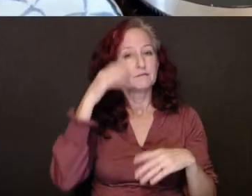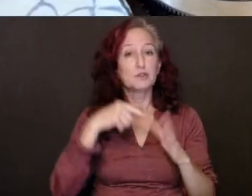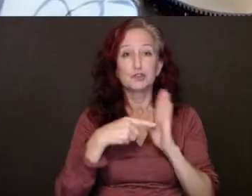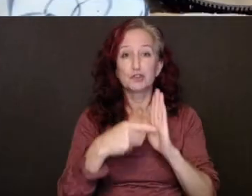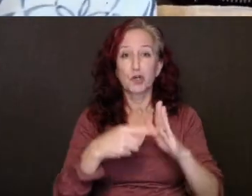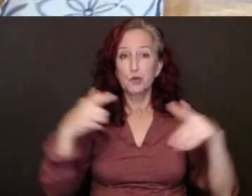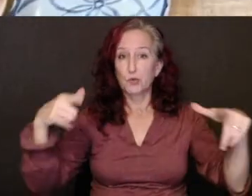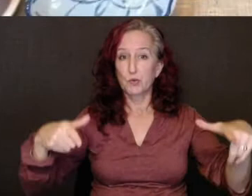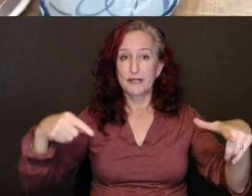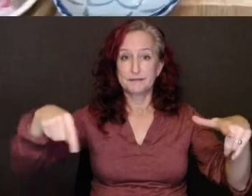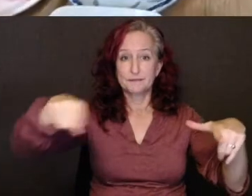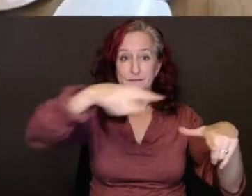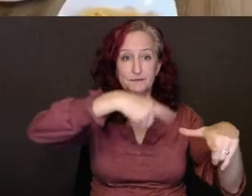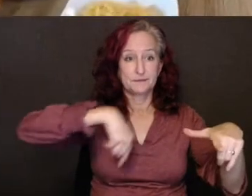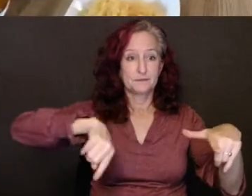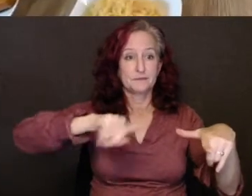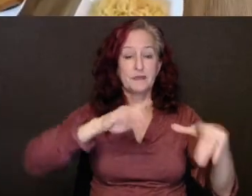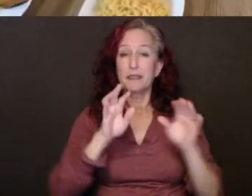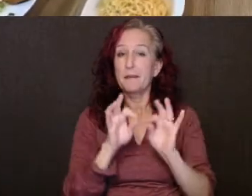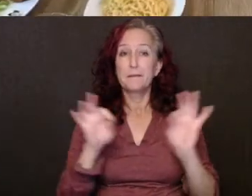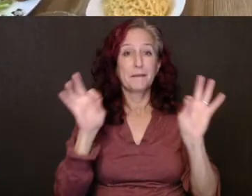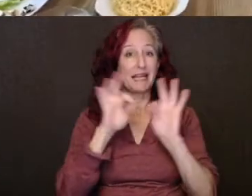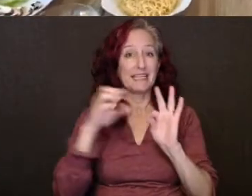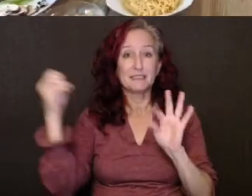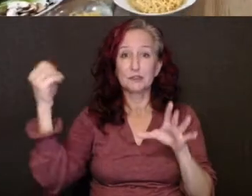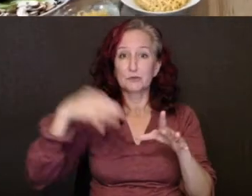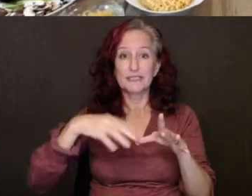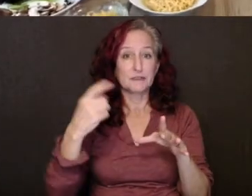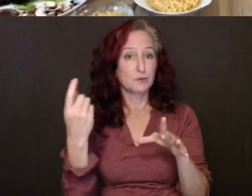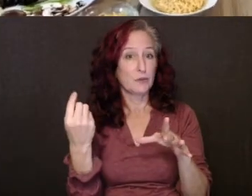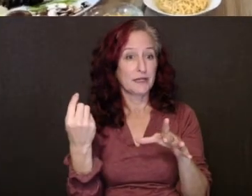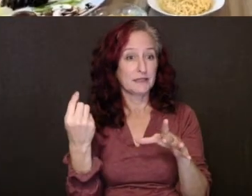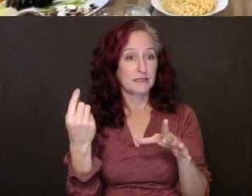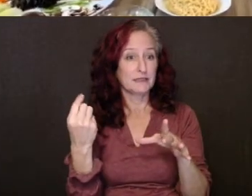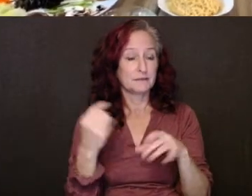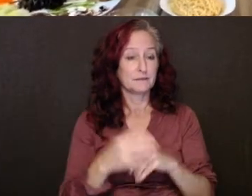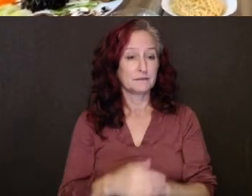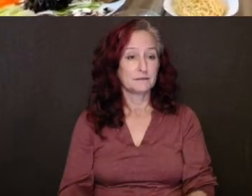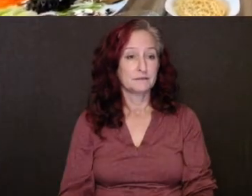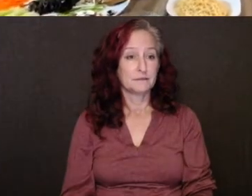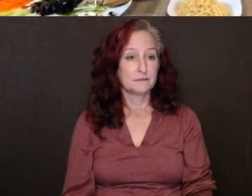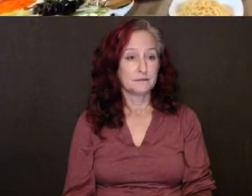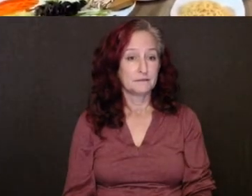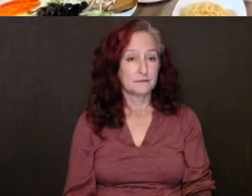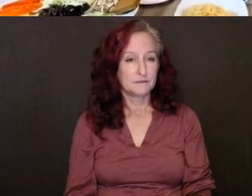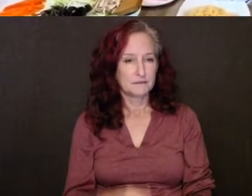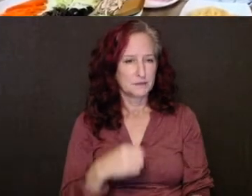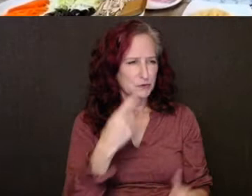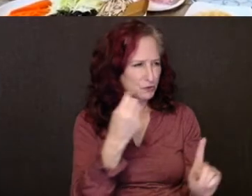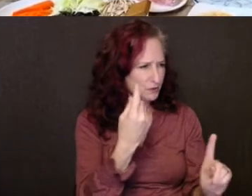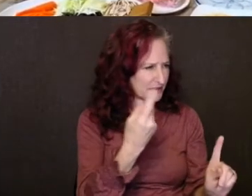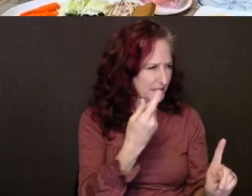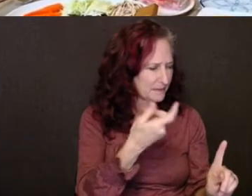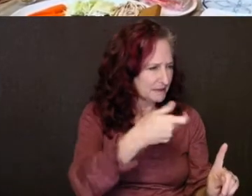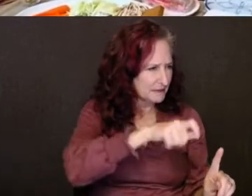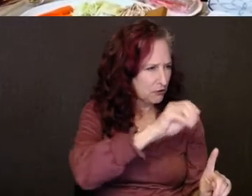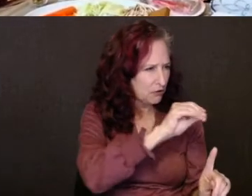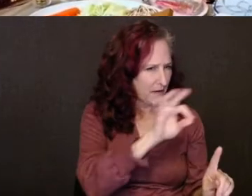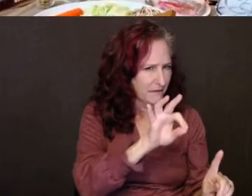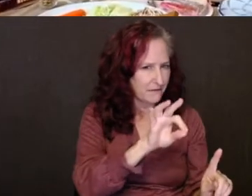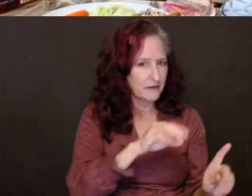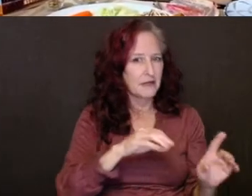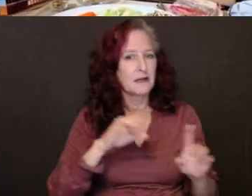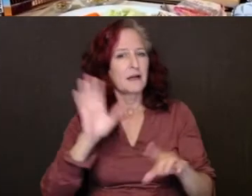right here. And then I'm gonna show everybody the ingredient that I use. This is very, very good